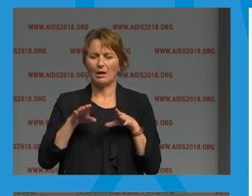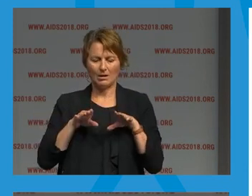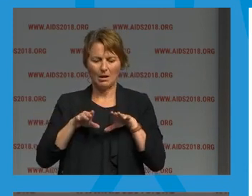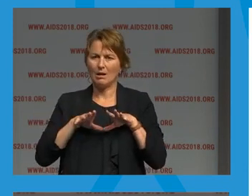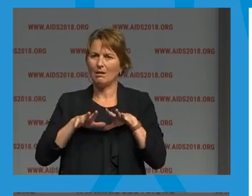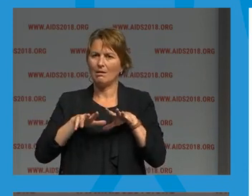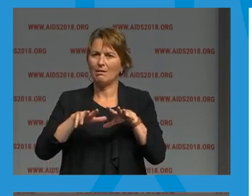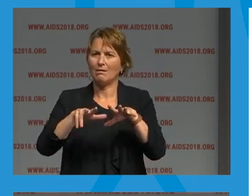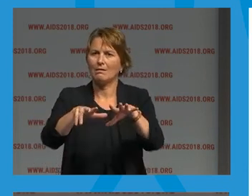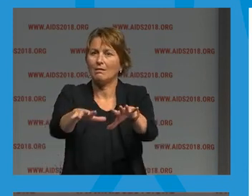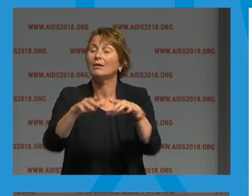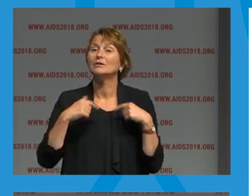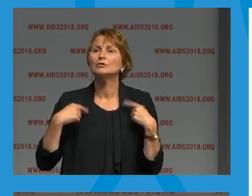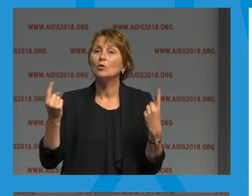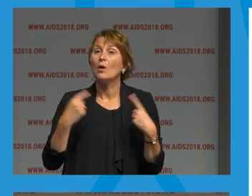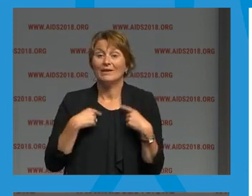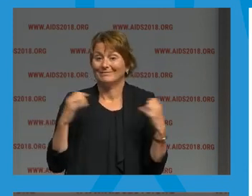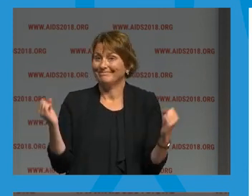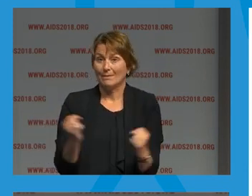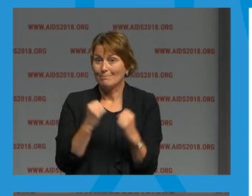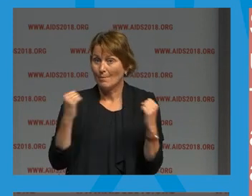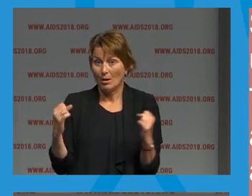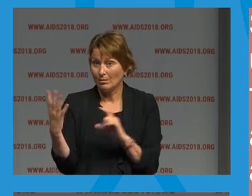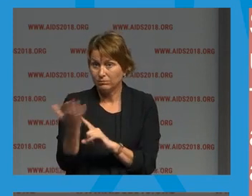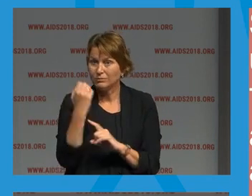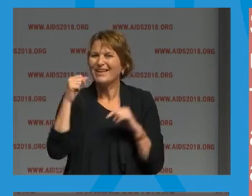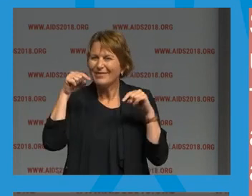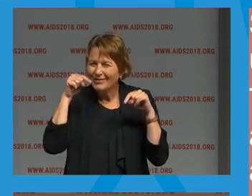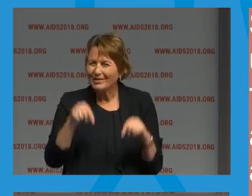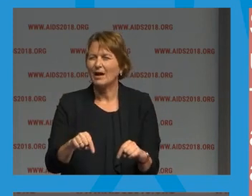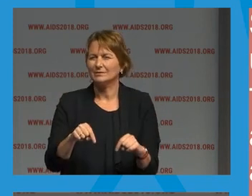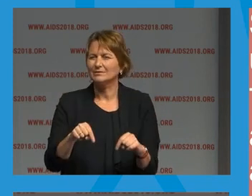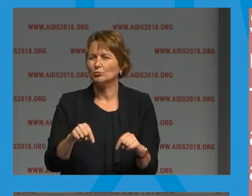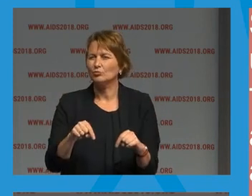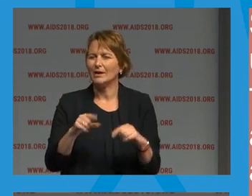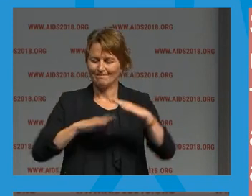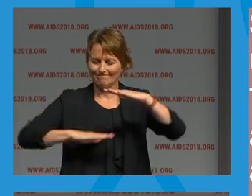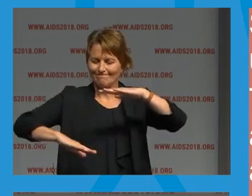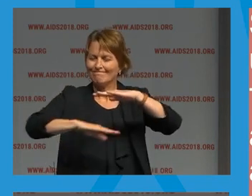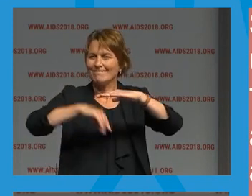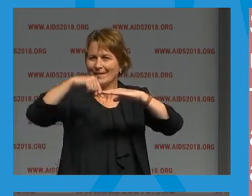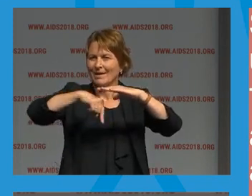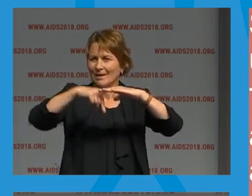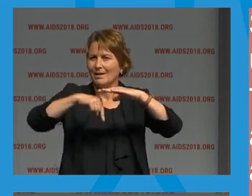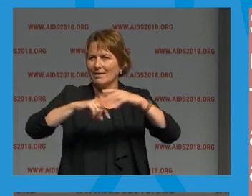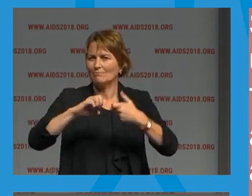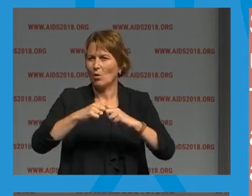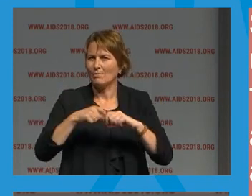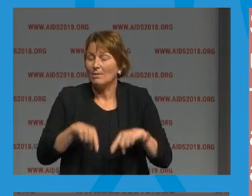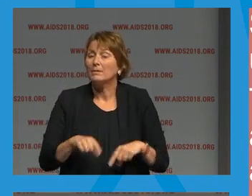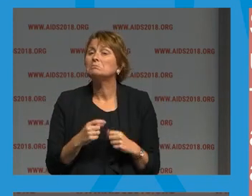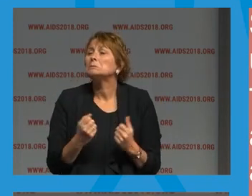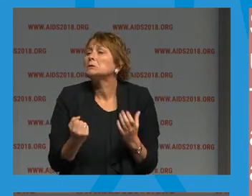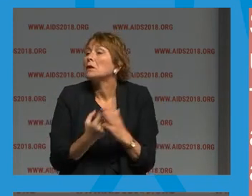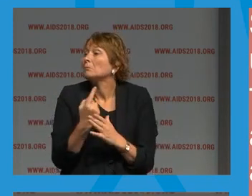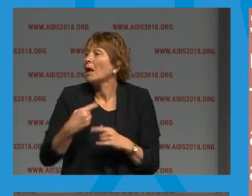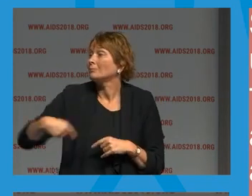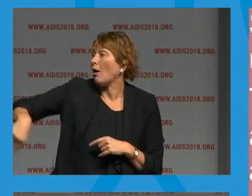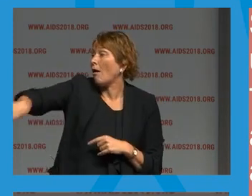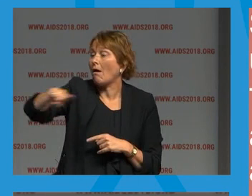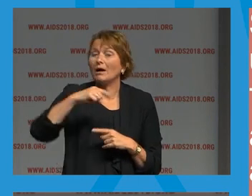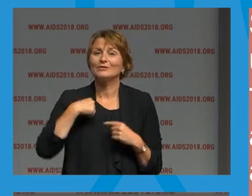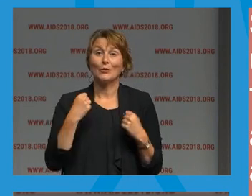we haven't succeeded, this may be our fundamental issue. Sometimes the problem is us